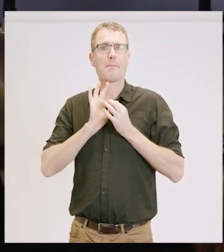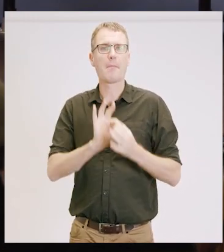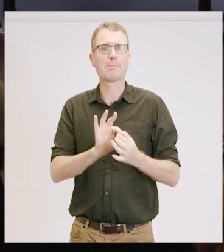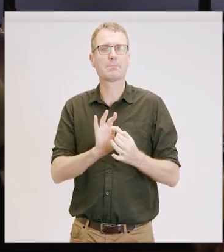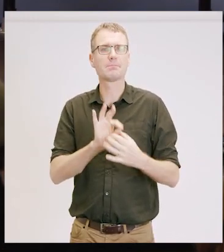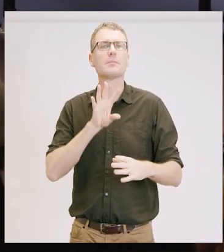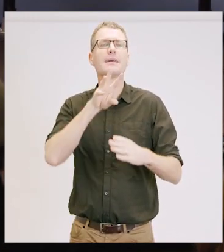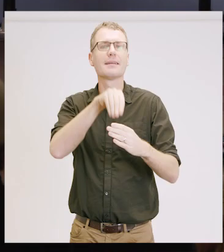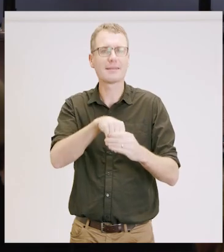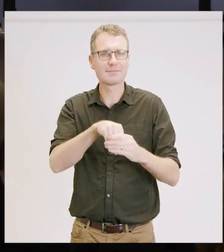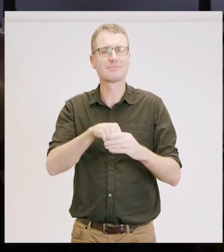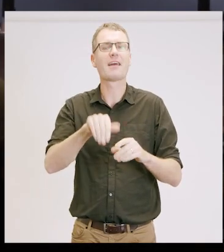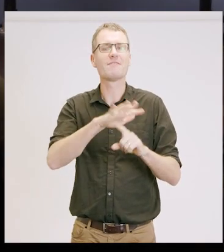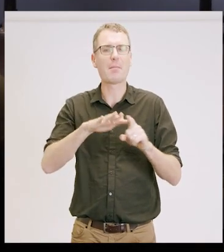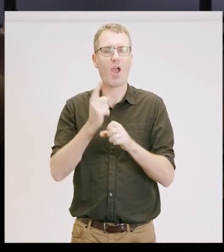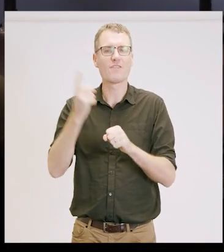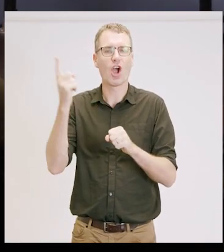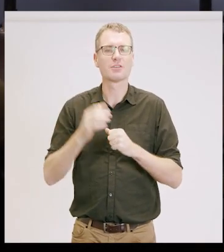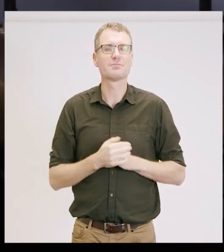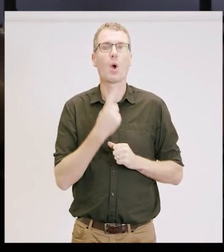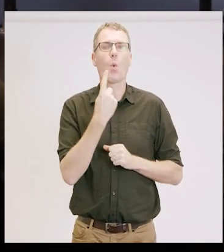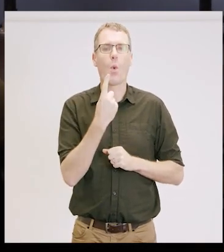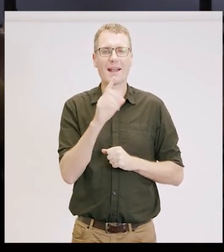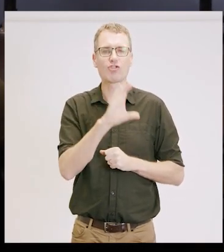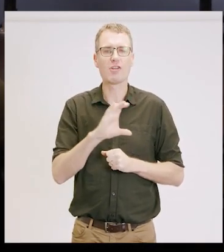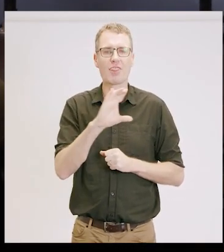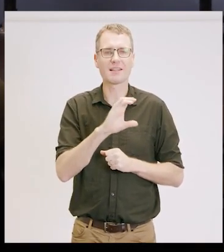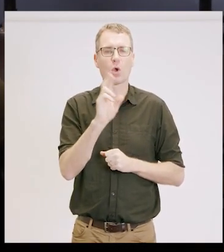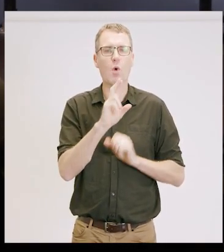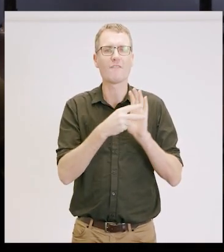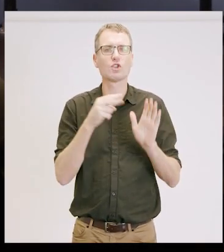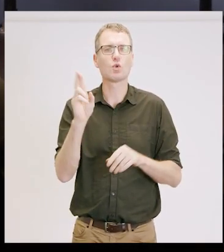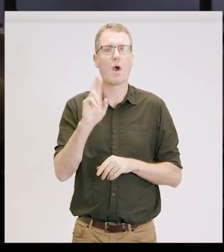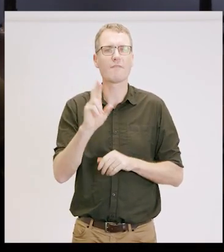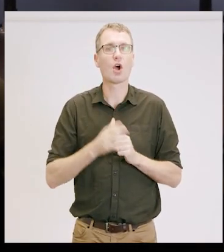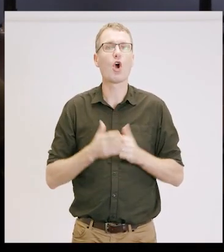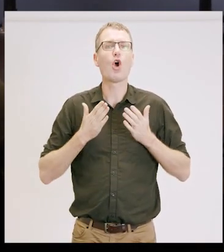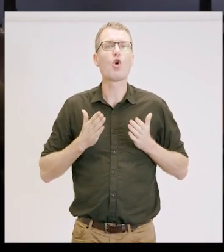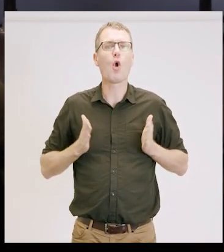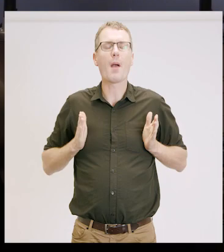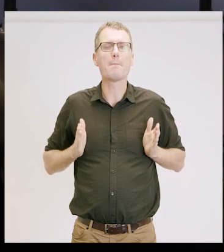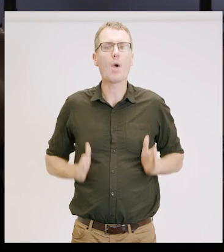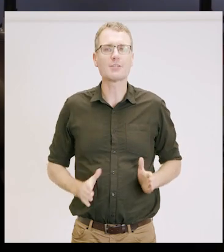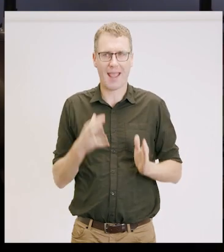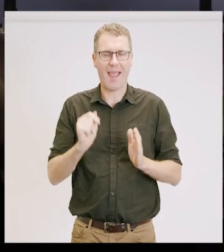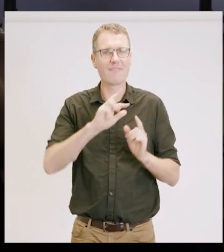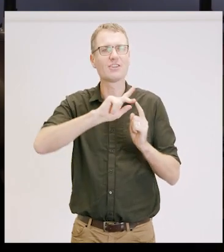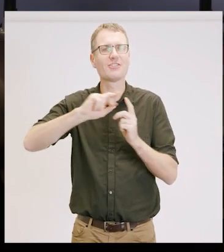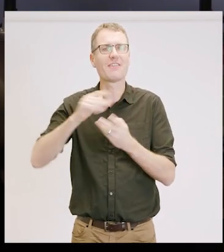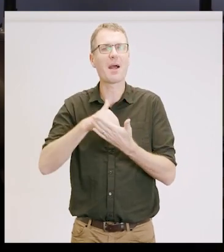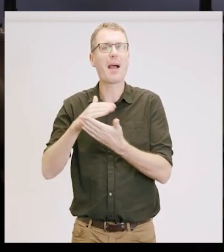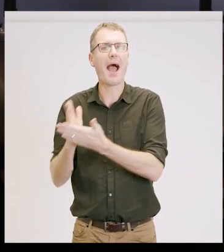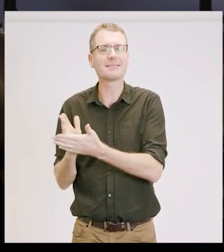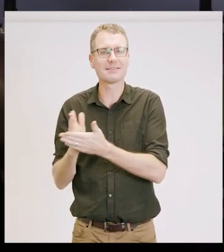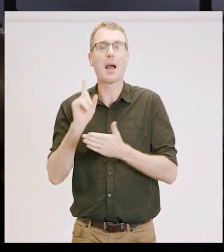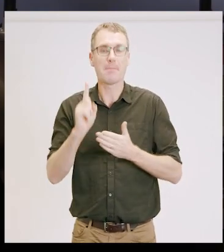the family of God. 1 Corinthians 12 verse 12, the human body has many parts, but the many parts make